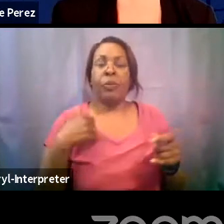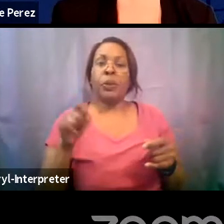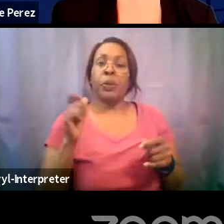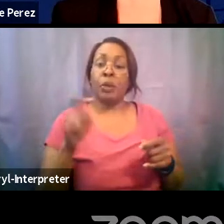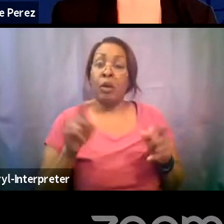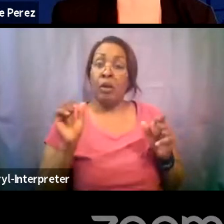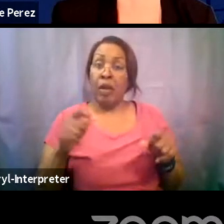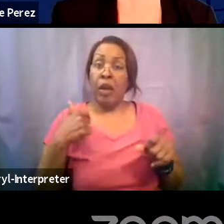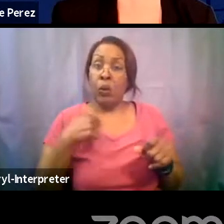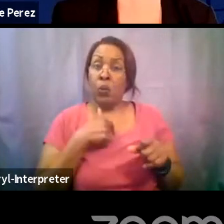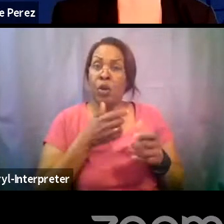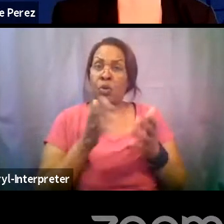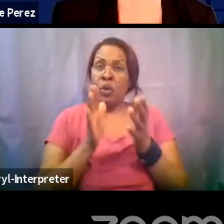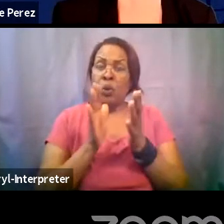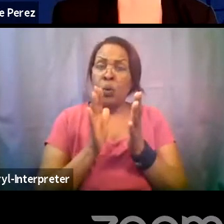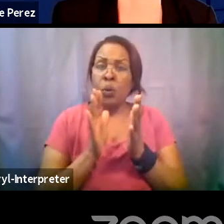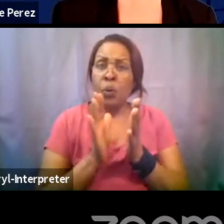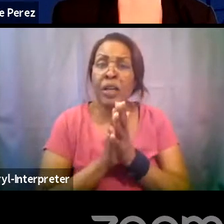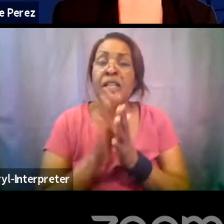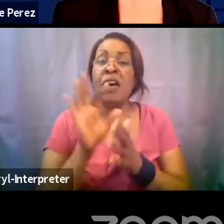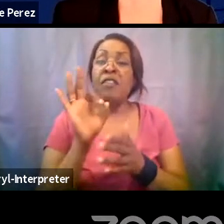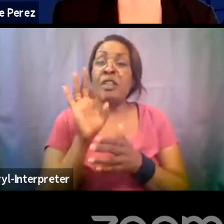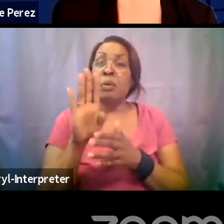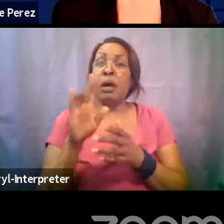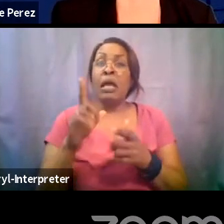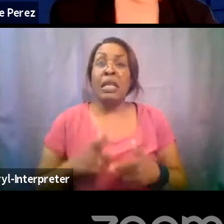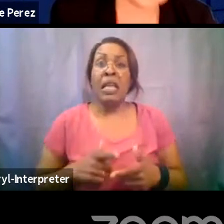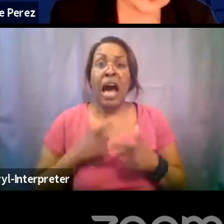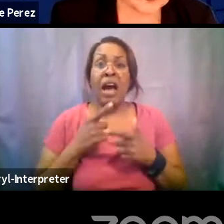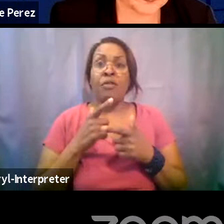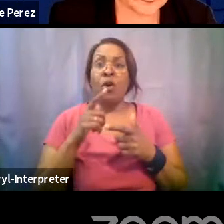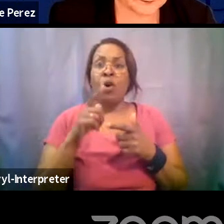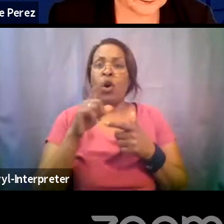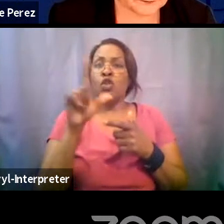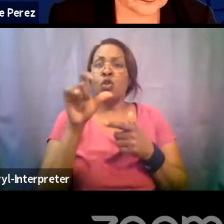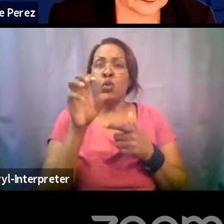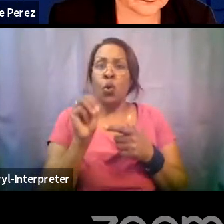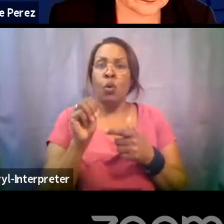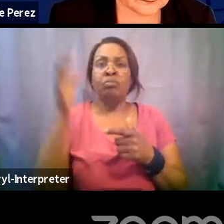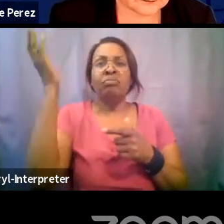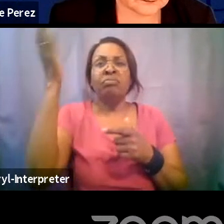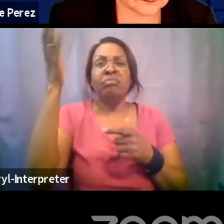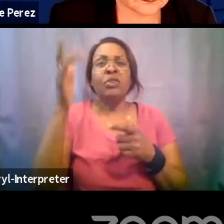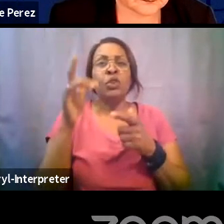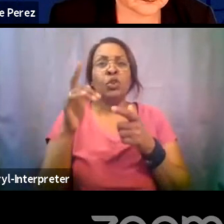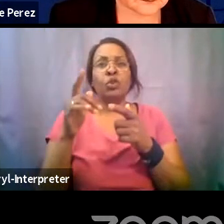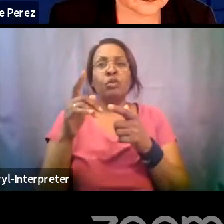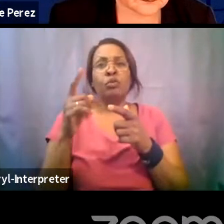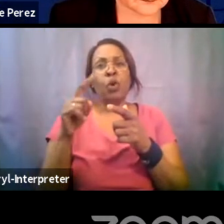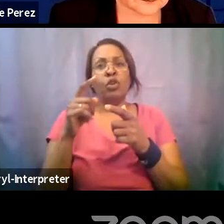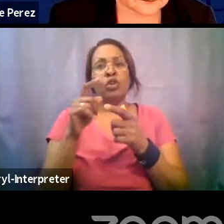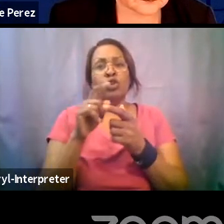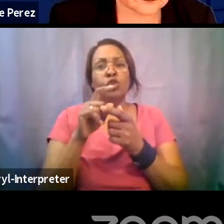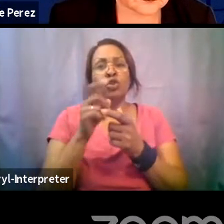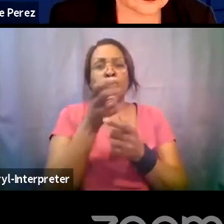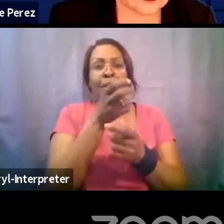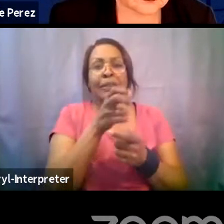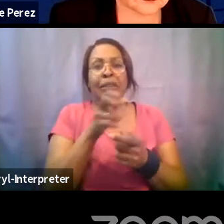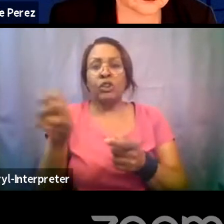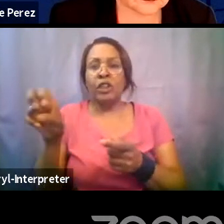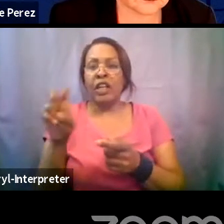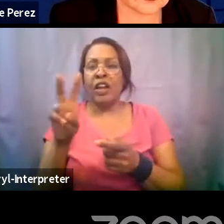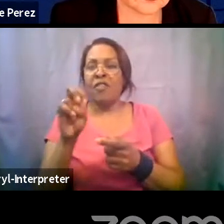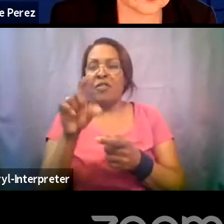we request Facebook Live or Zoom presentations be made for transitioning veteran groups we